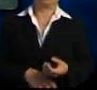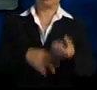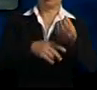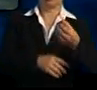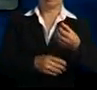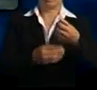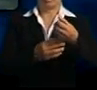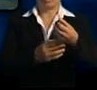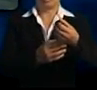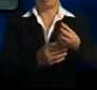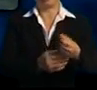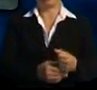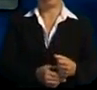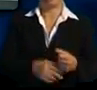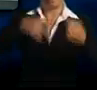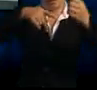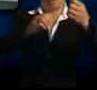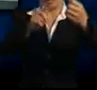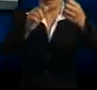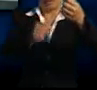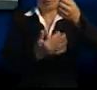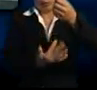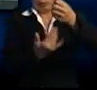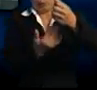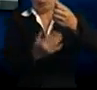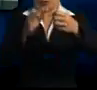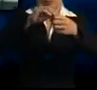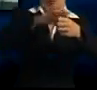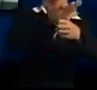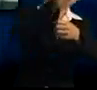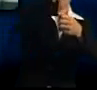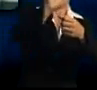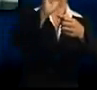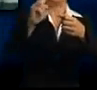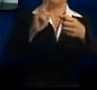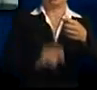Potassium manganate 7 crystals, when heated, releases oxygen.